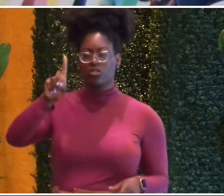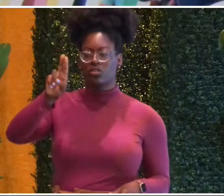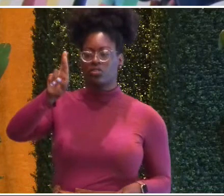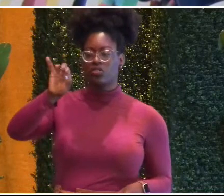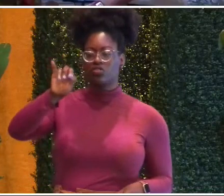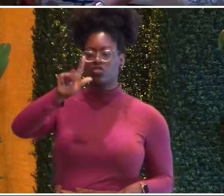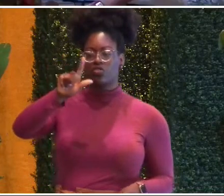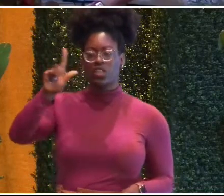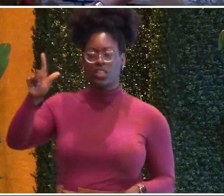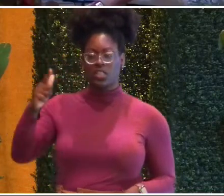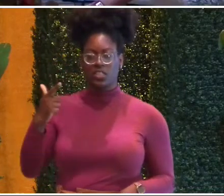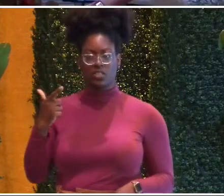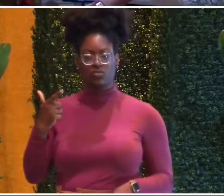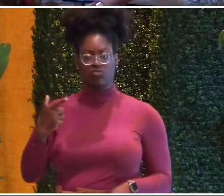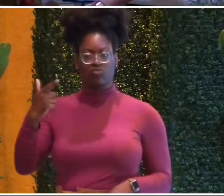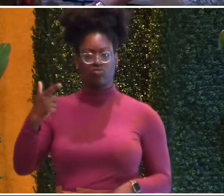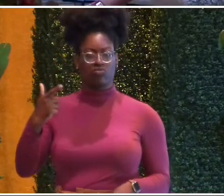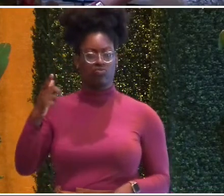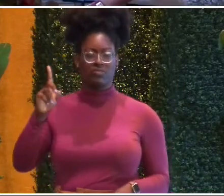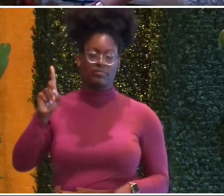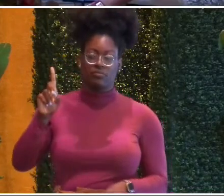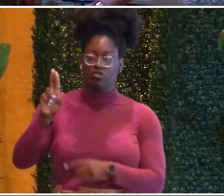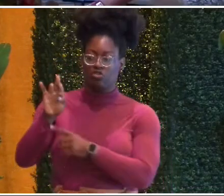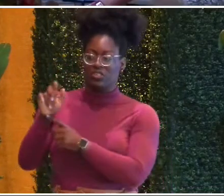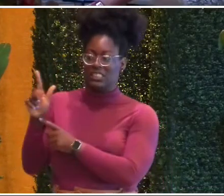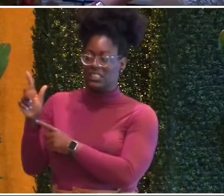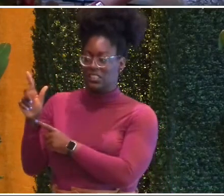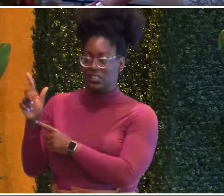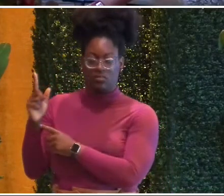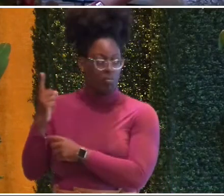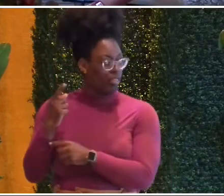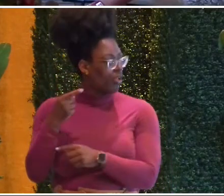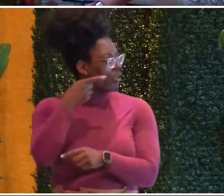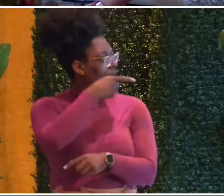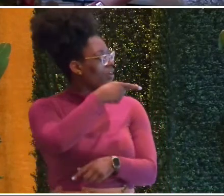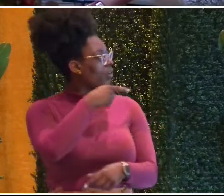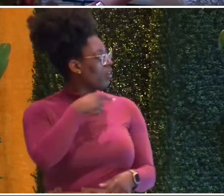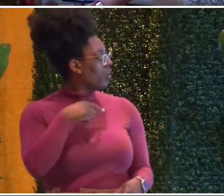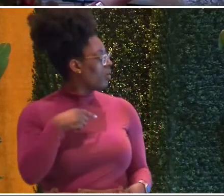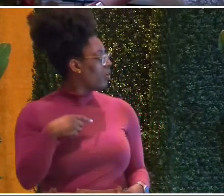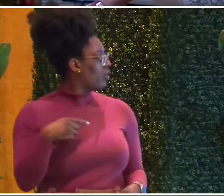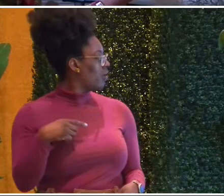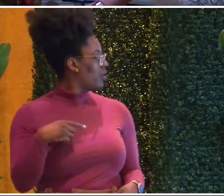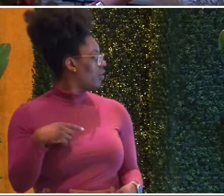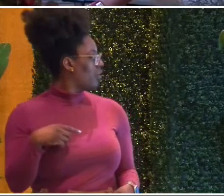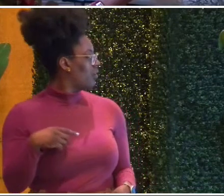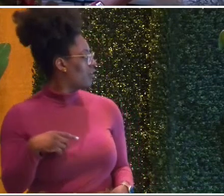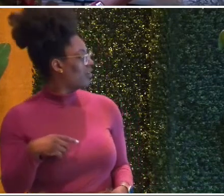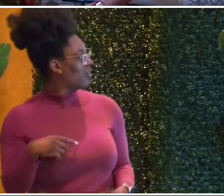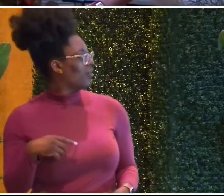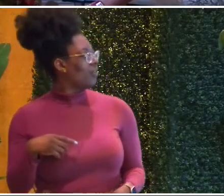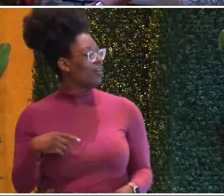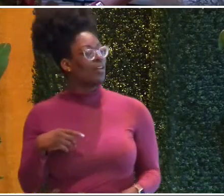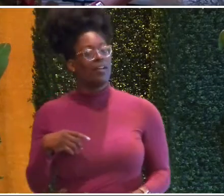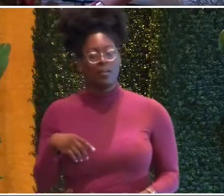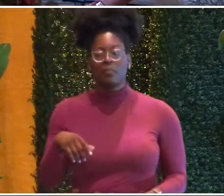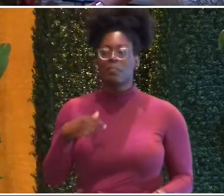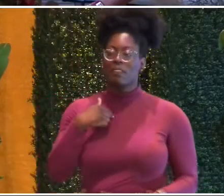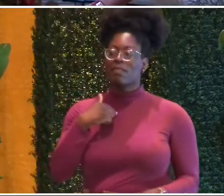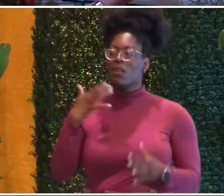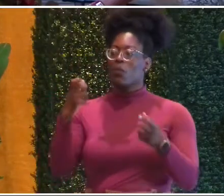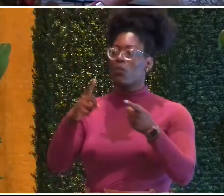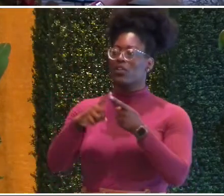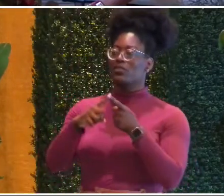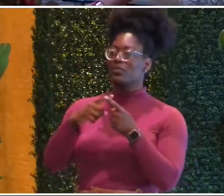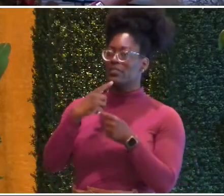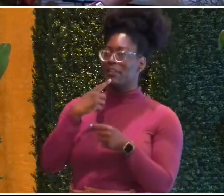is it me? Am I the drama? But I just want to offer that